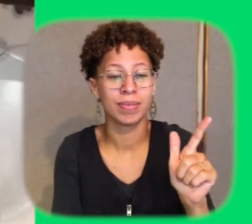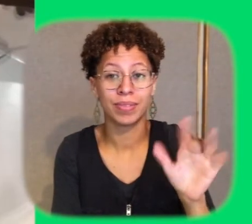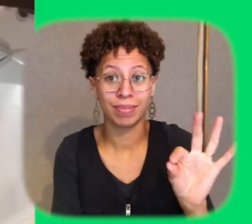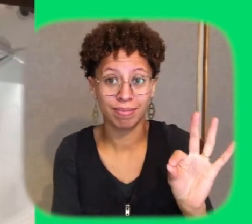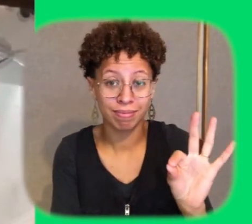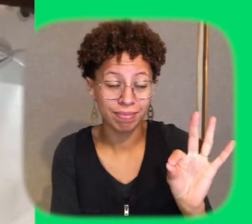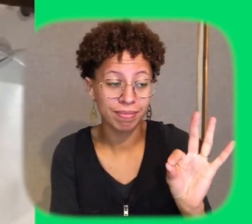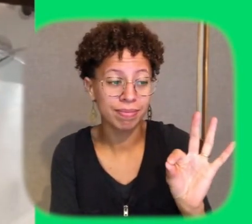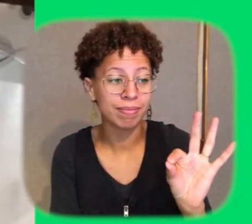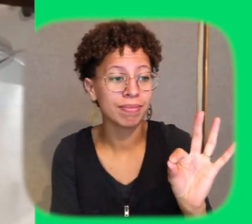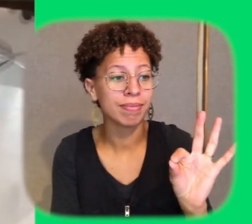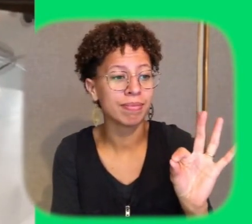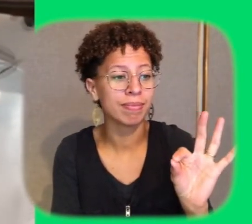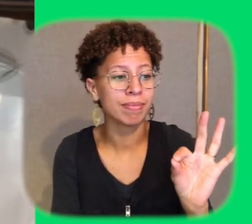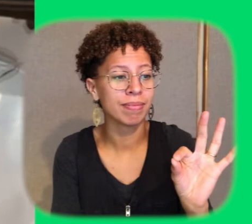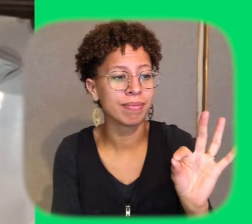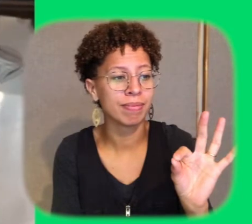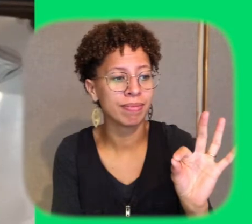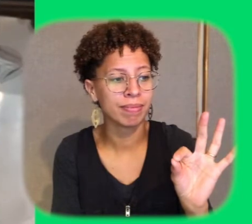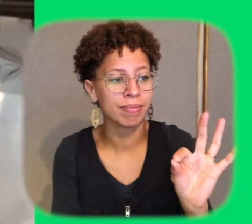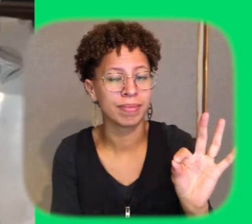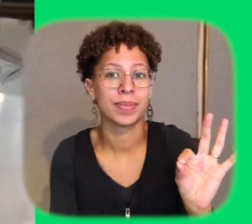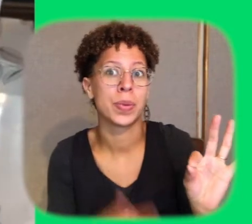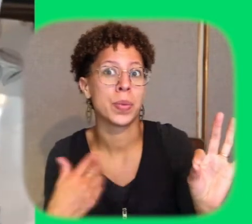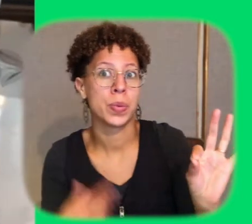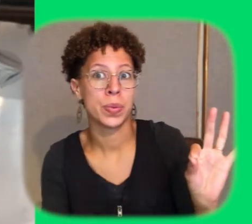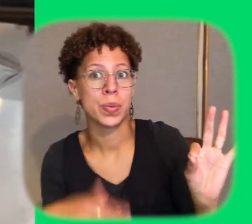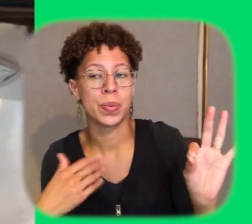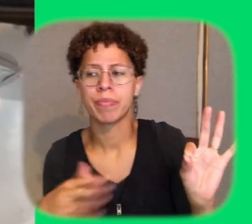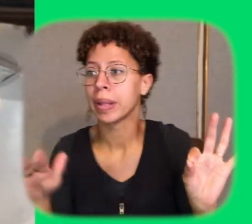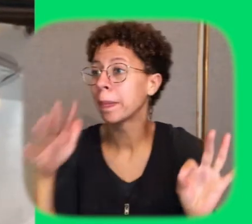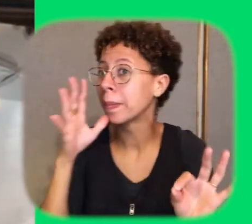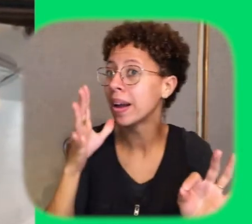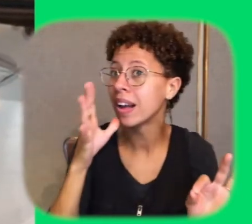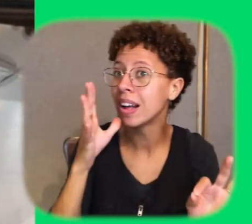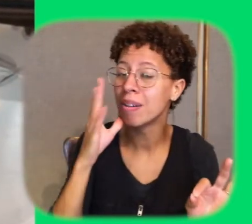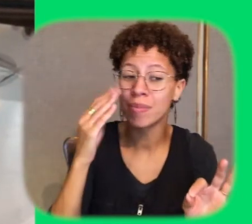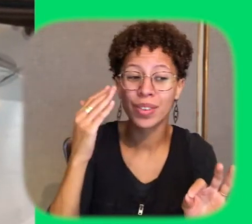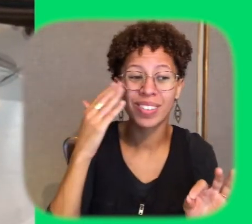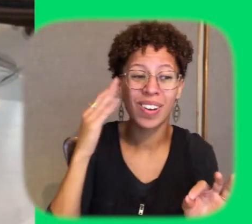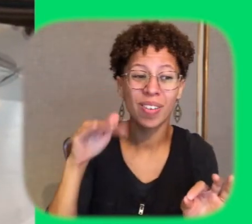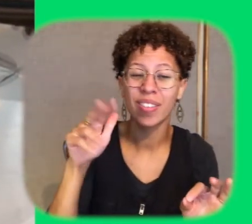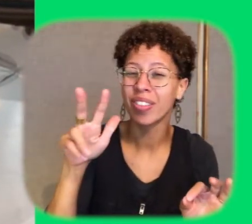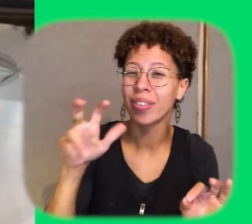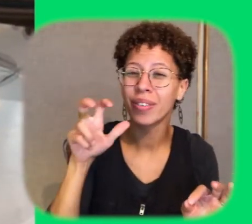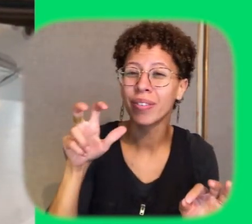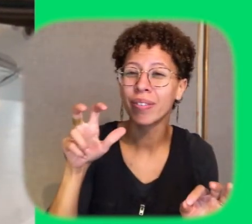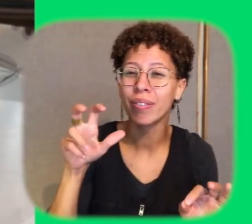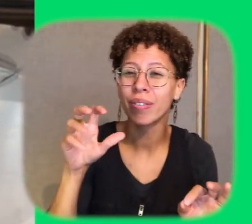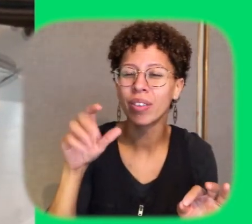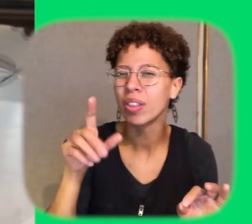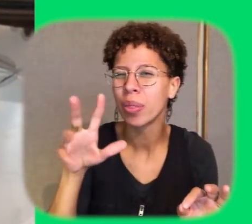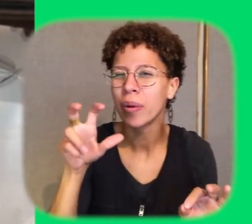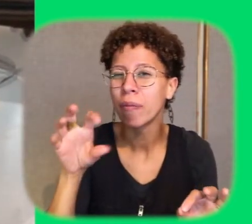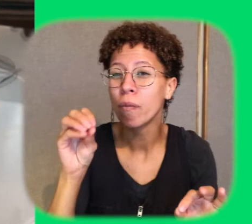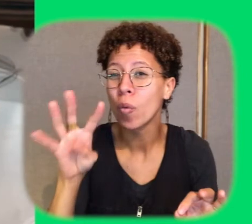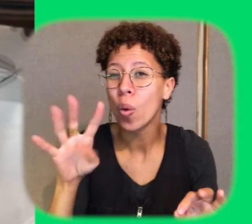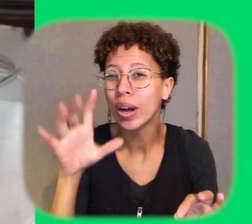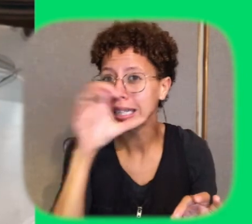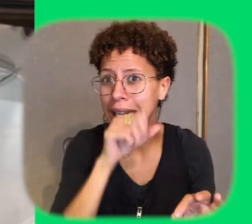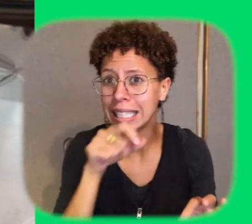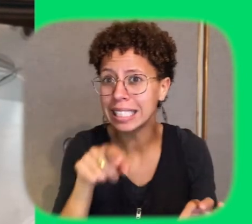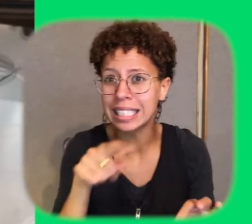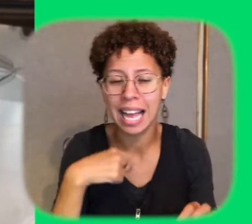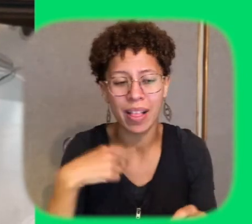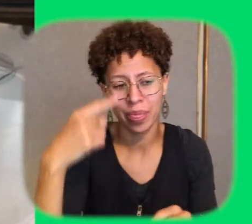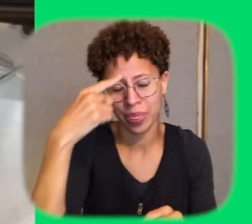Look at that. Mom, you know the 304 guess? Yeah. I think it was meant to be